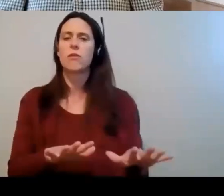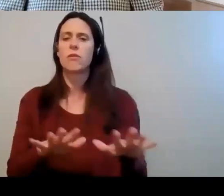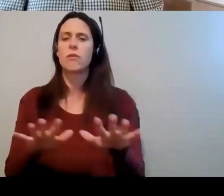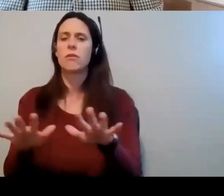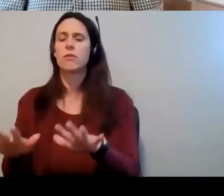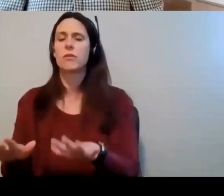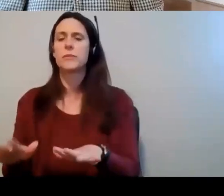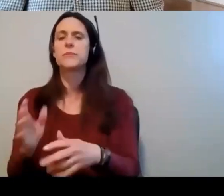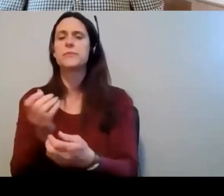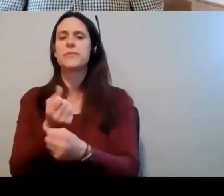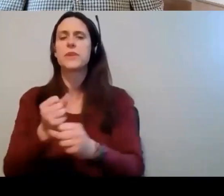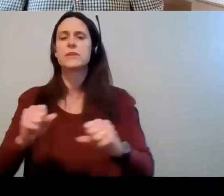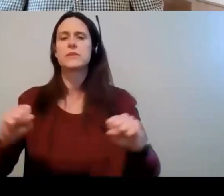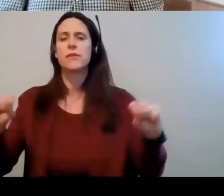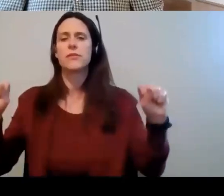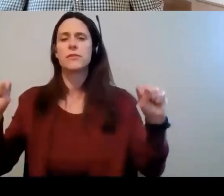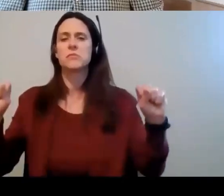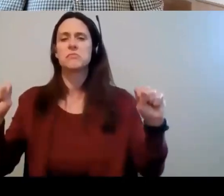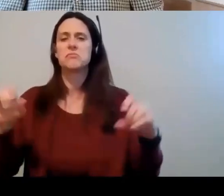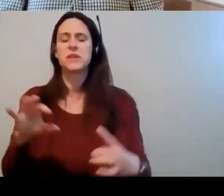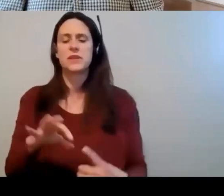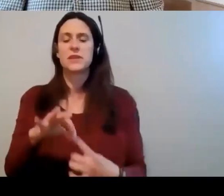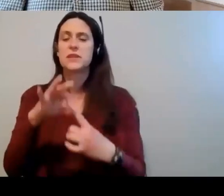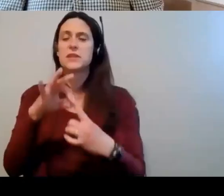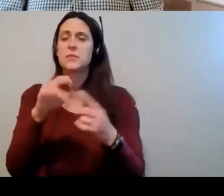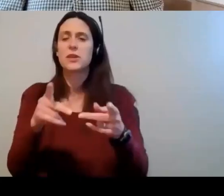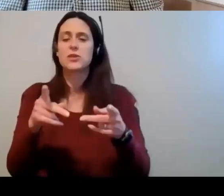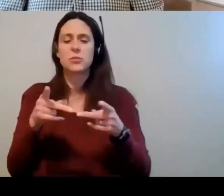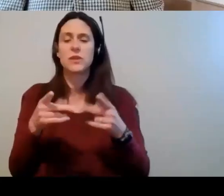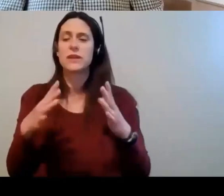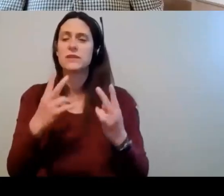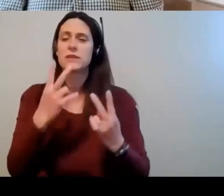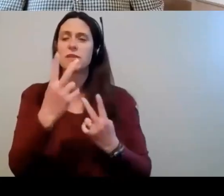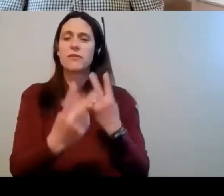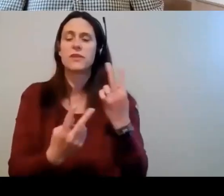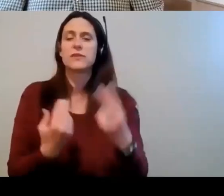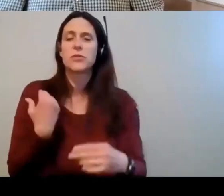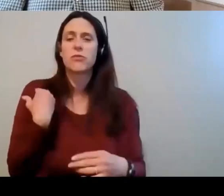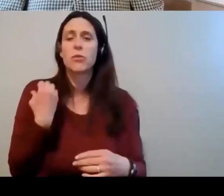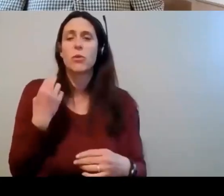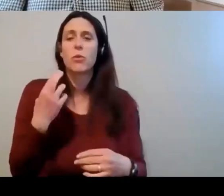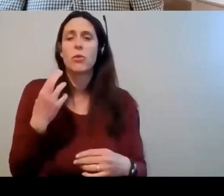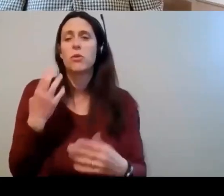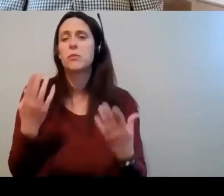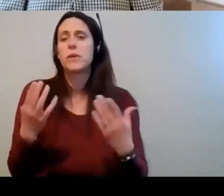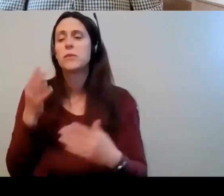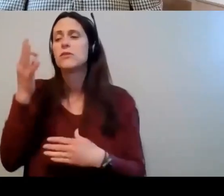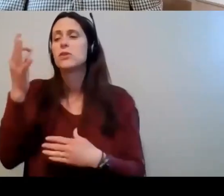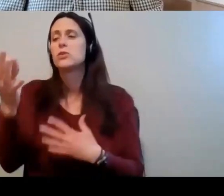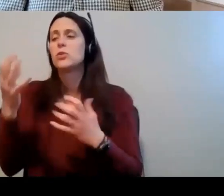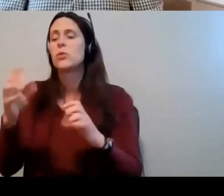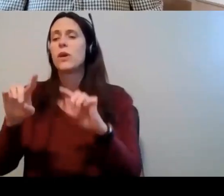Maybe it's a special place that you've been to before, or maybe it's somewhere you would like to go.